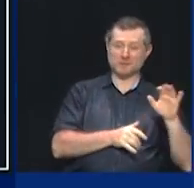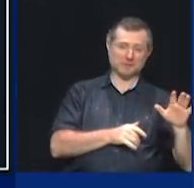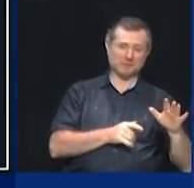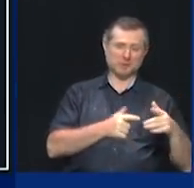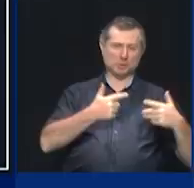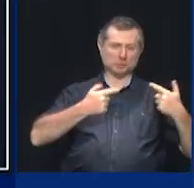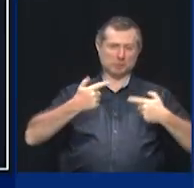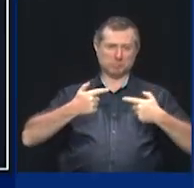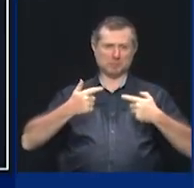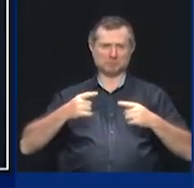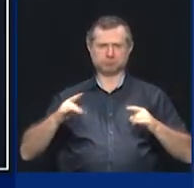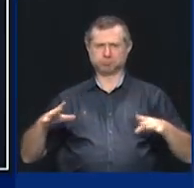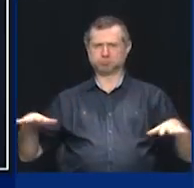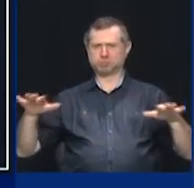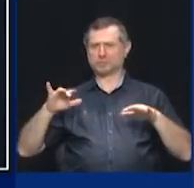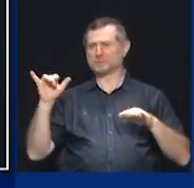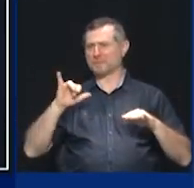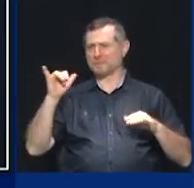spreads like a virus.